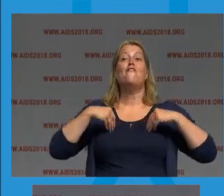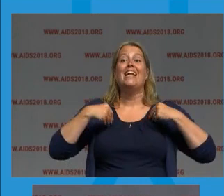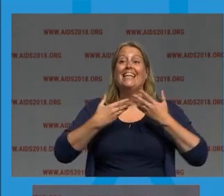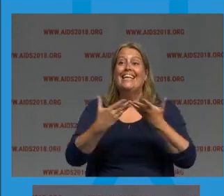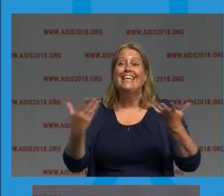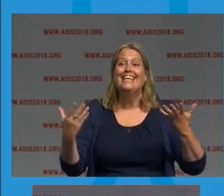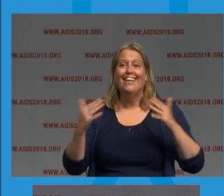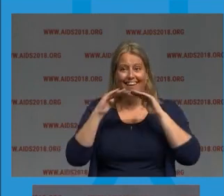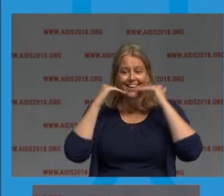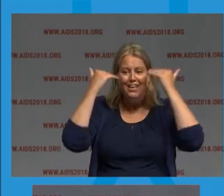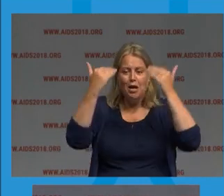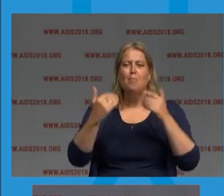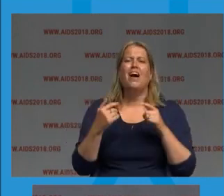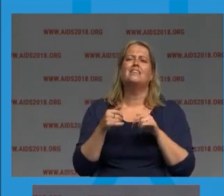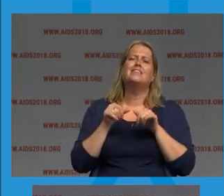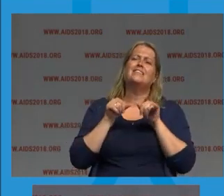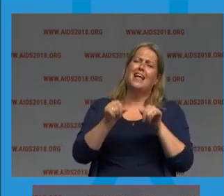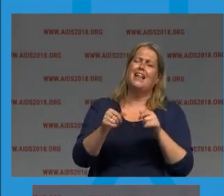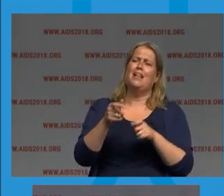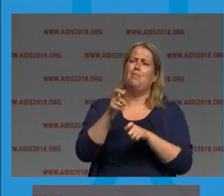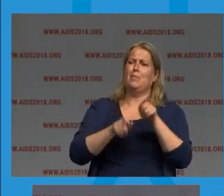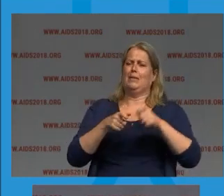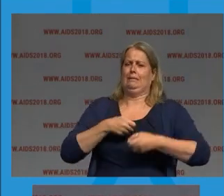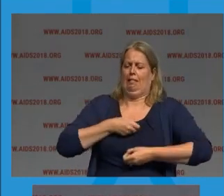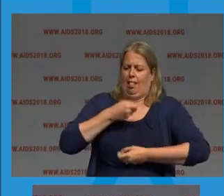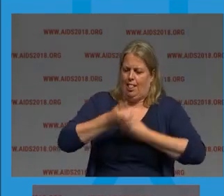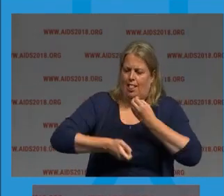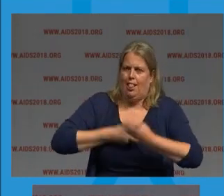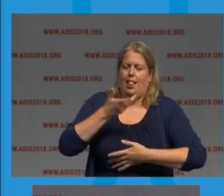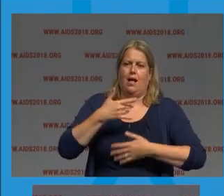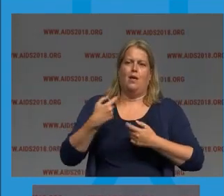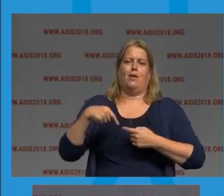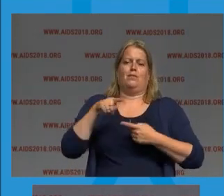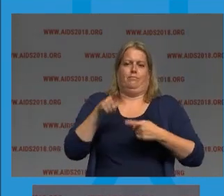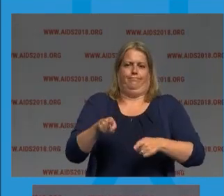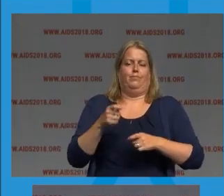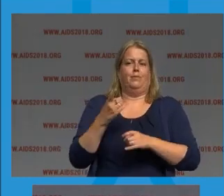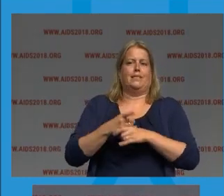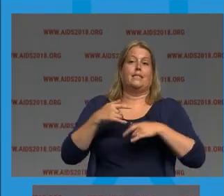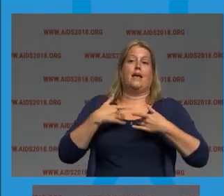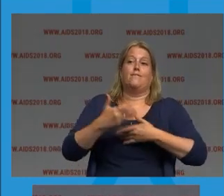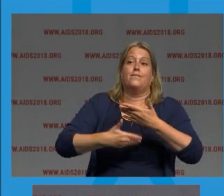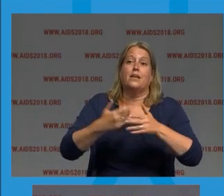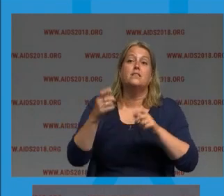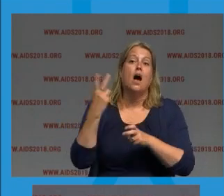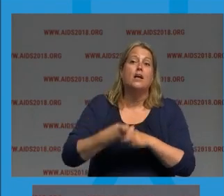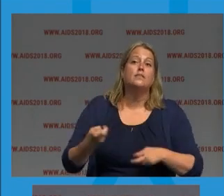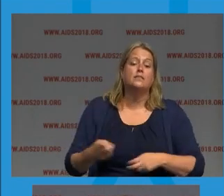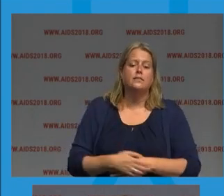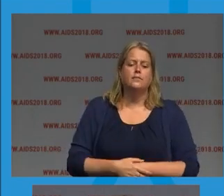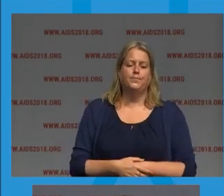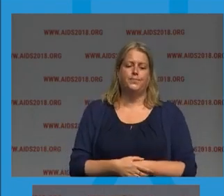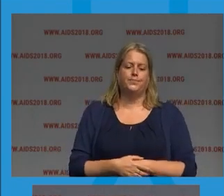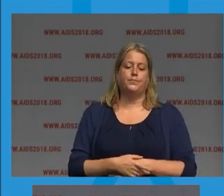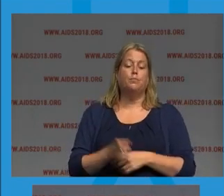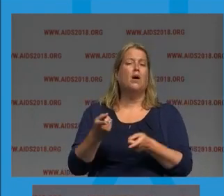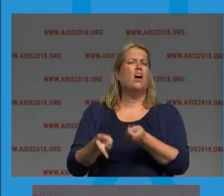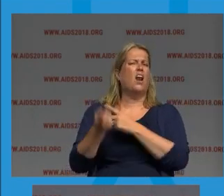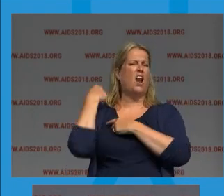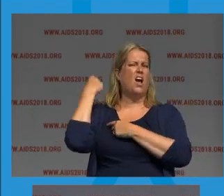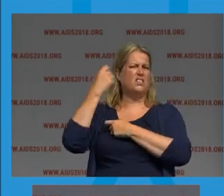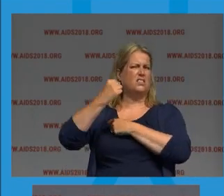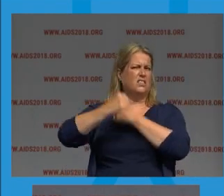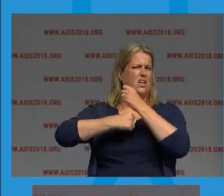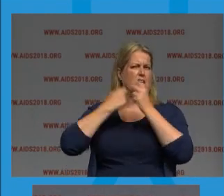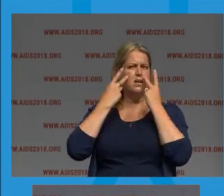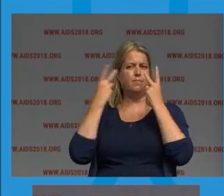to report transactional sex. Similarly, looking at infections in the last year, they've seen that when